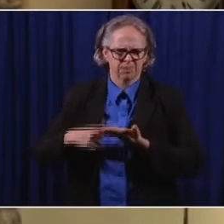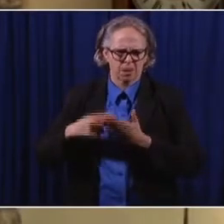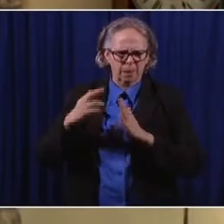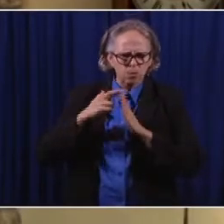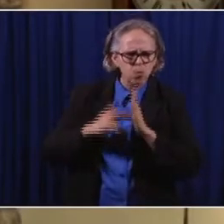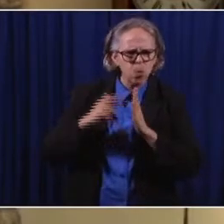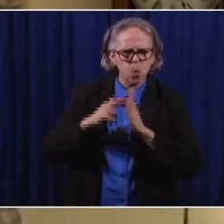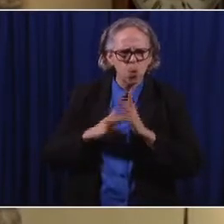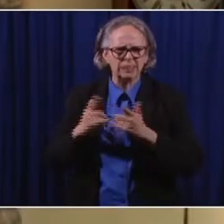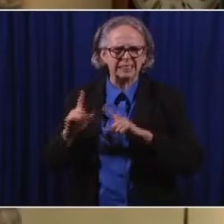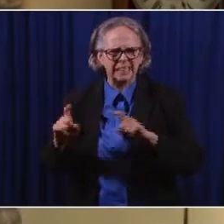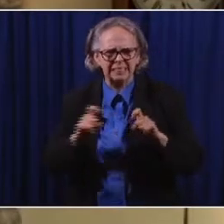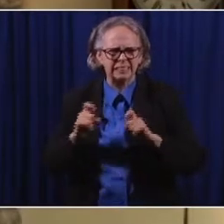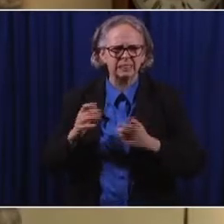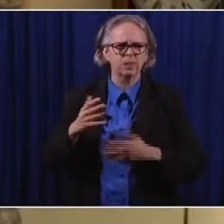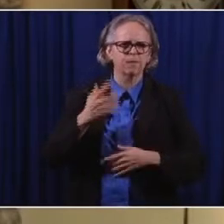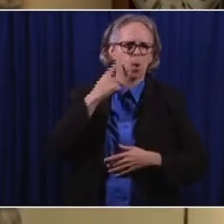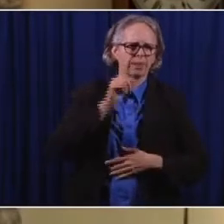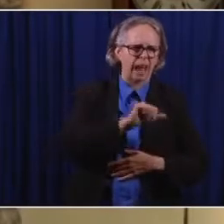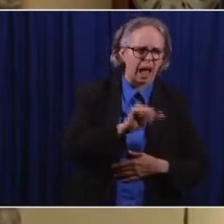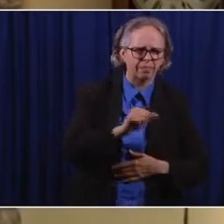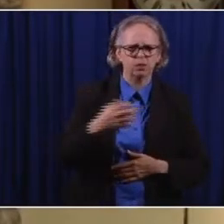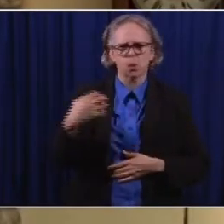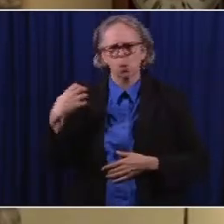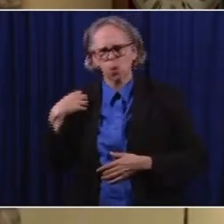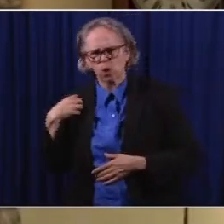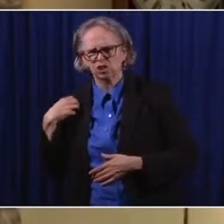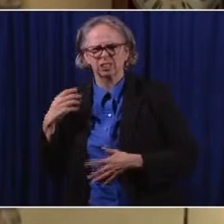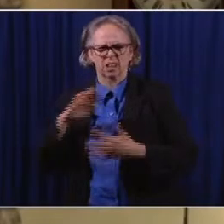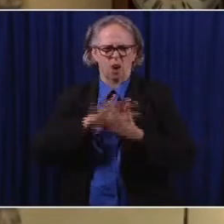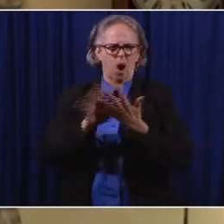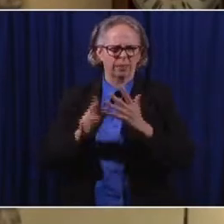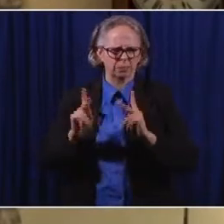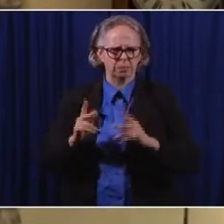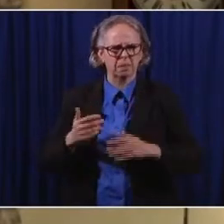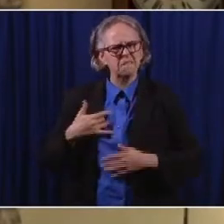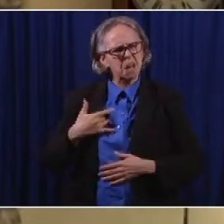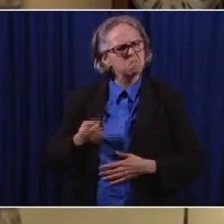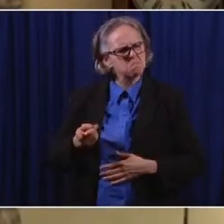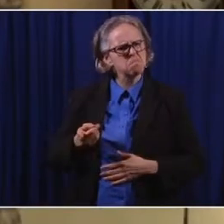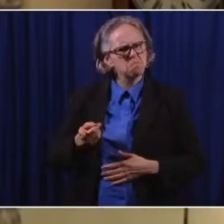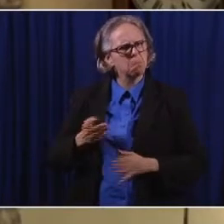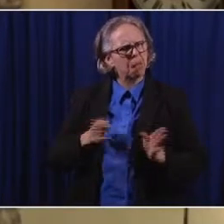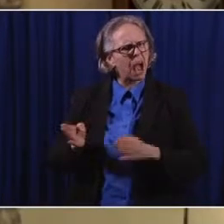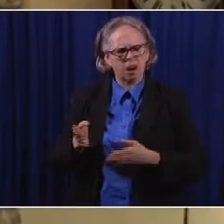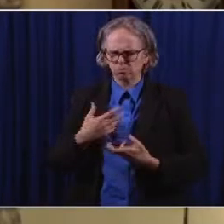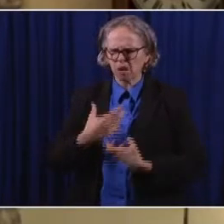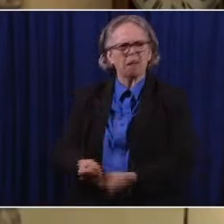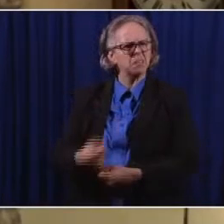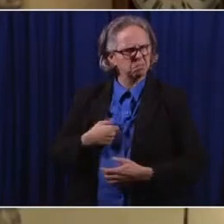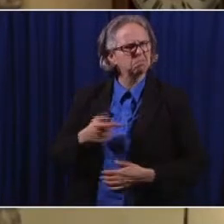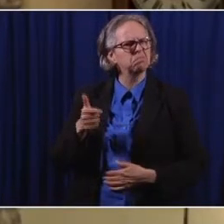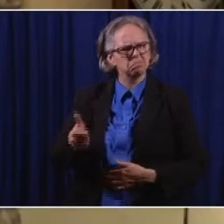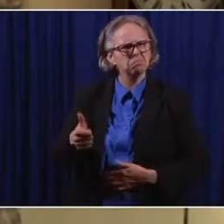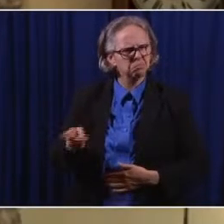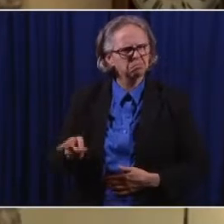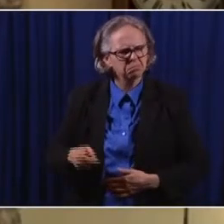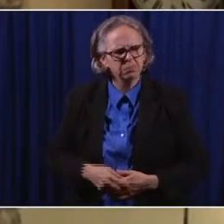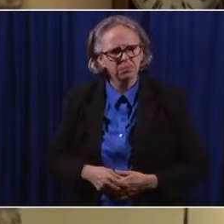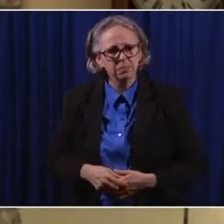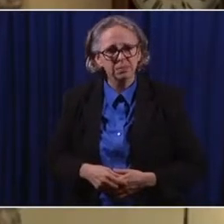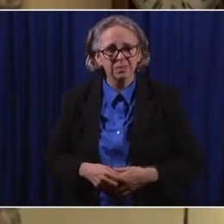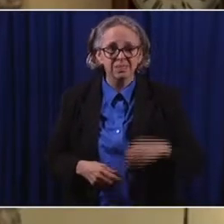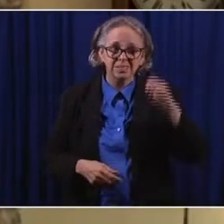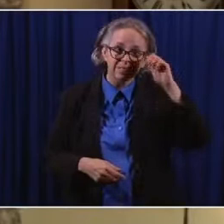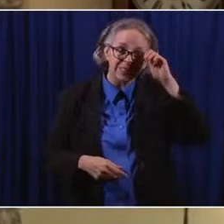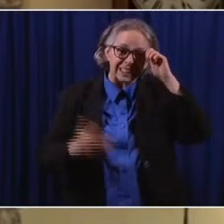football, but all the athletes. I think they have a very, very good protocol. Look, as far as putting people in